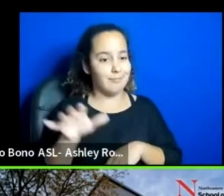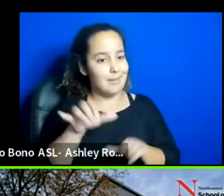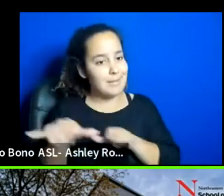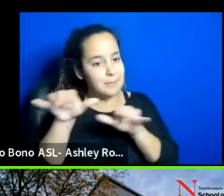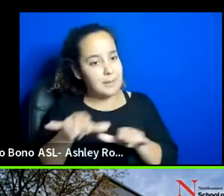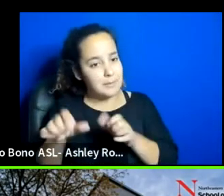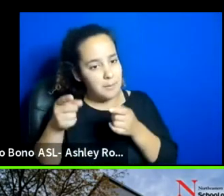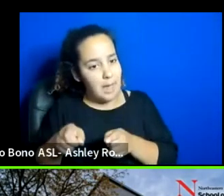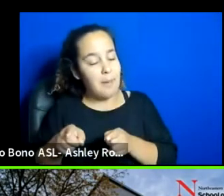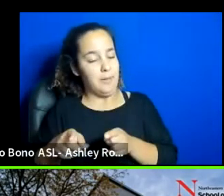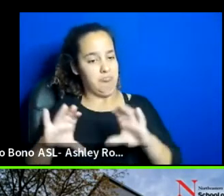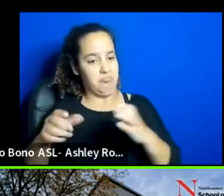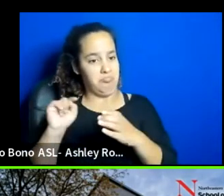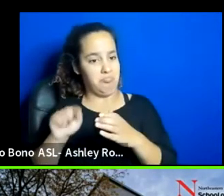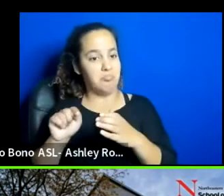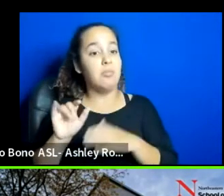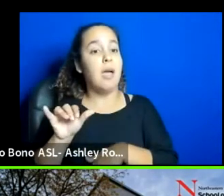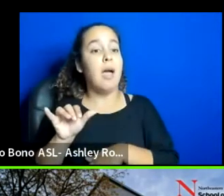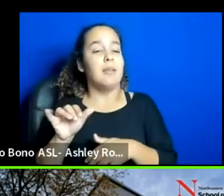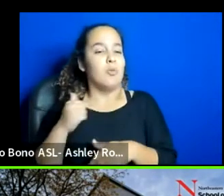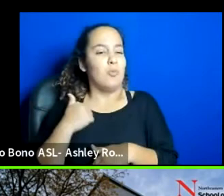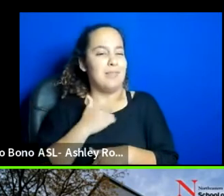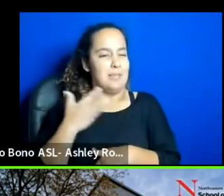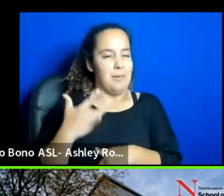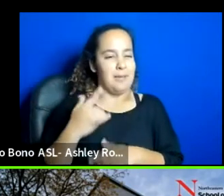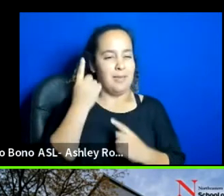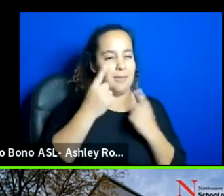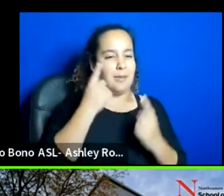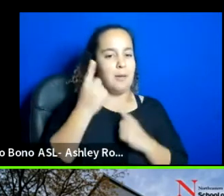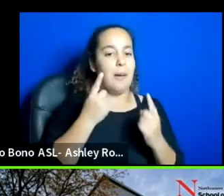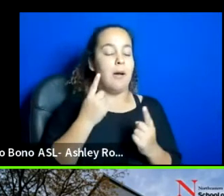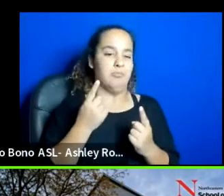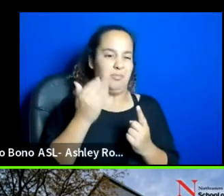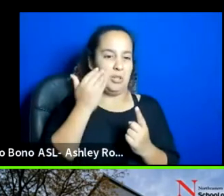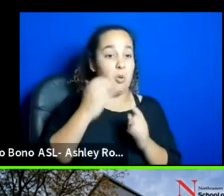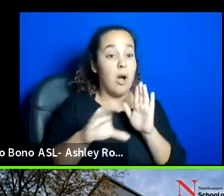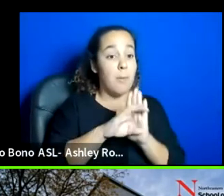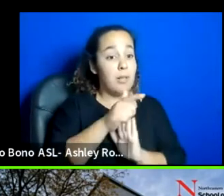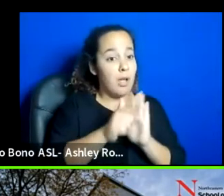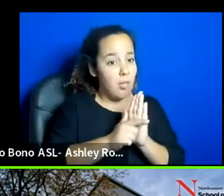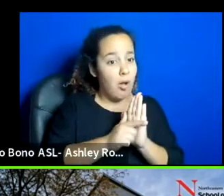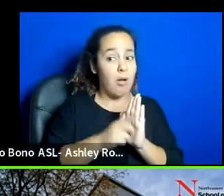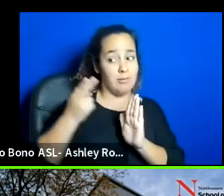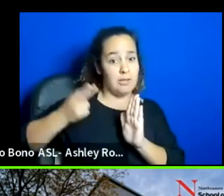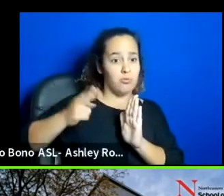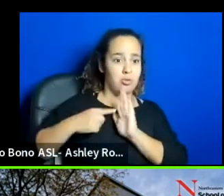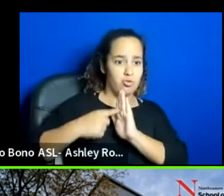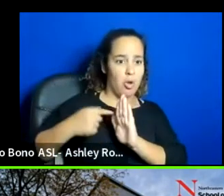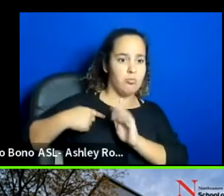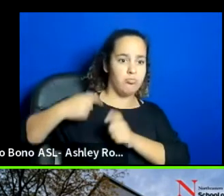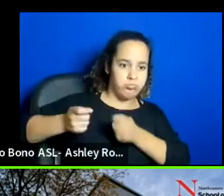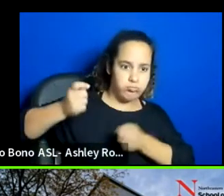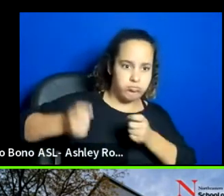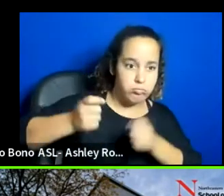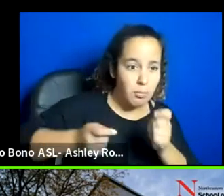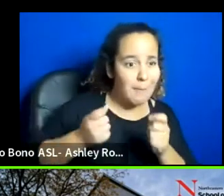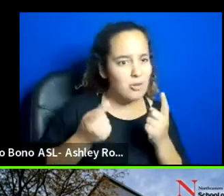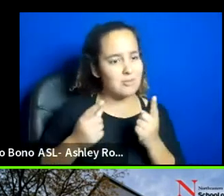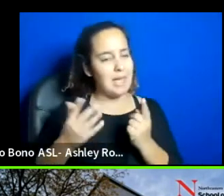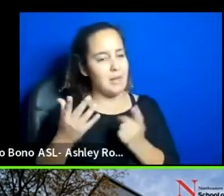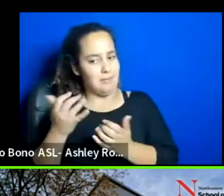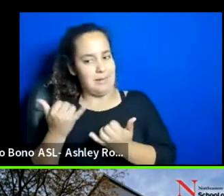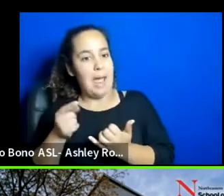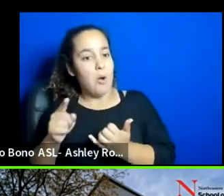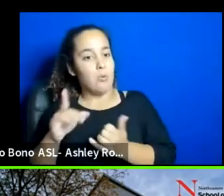this, what we usually think of as a very large shift in copyright law. So that I thought was very interesting in terms of understanding